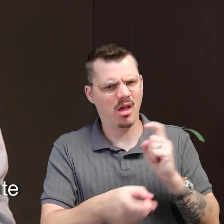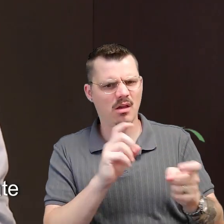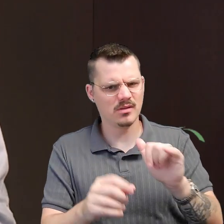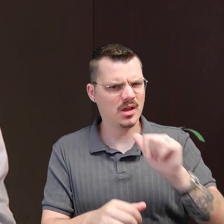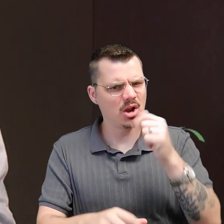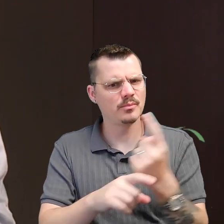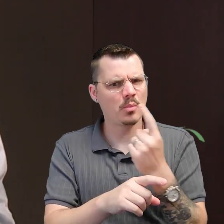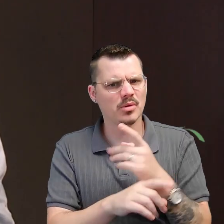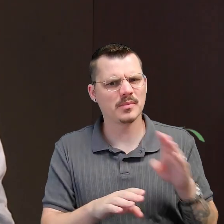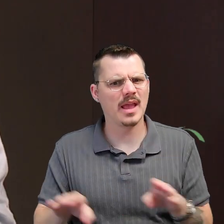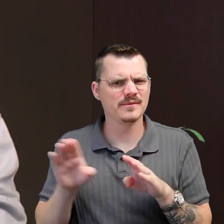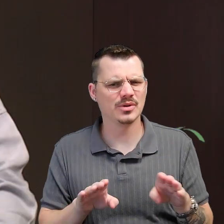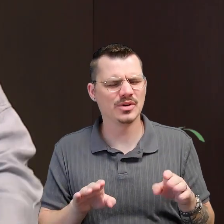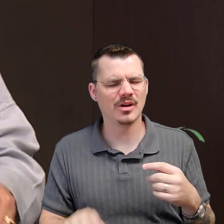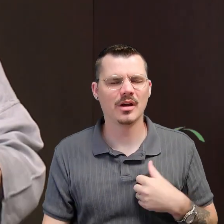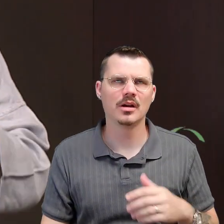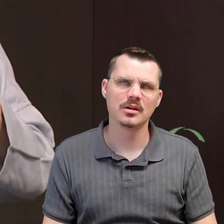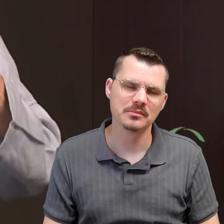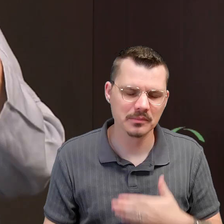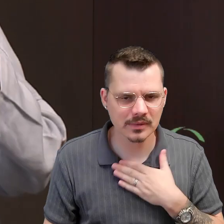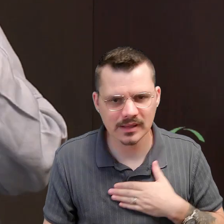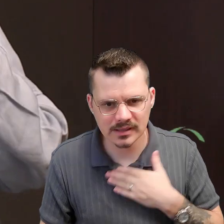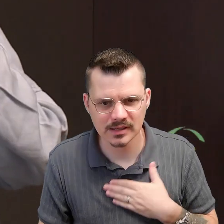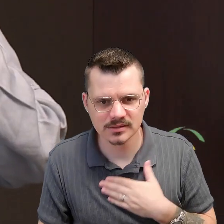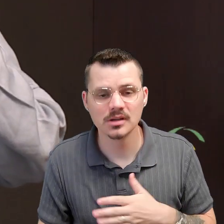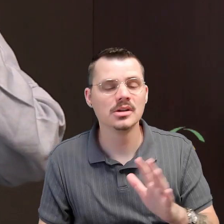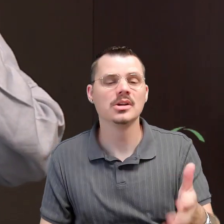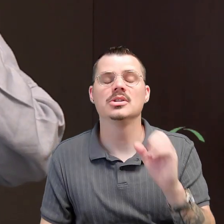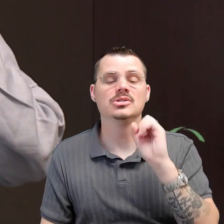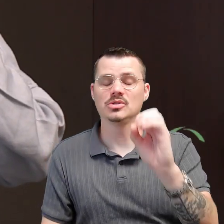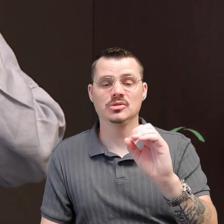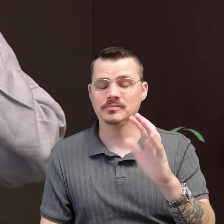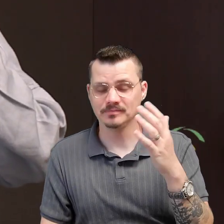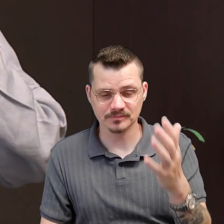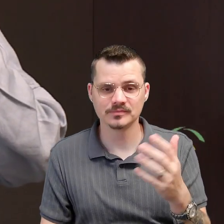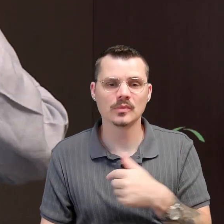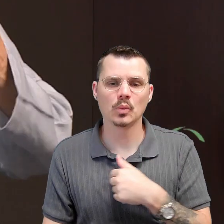the inappropriate behavior? I'm like, oh, please. So we